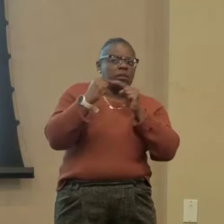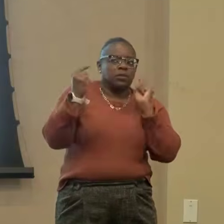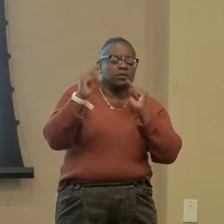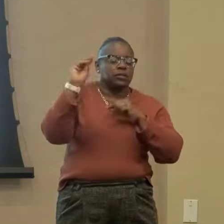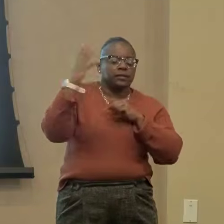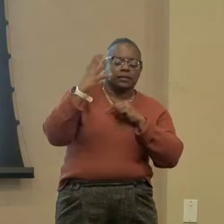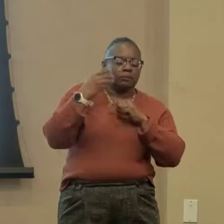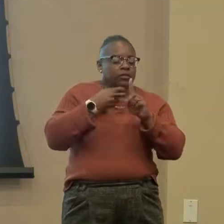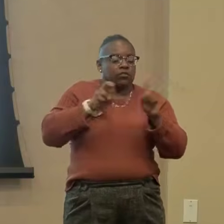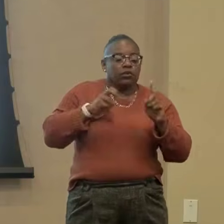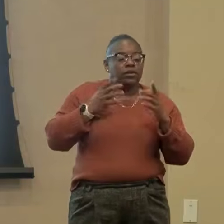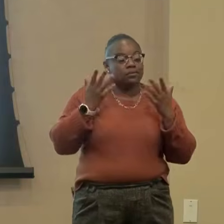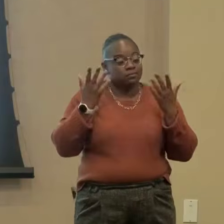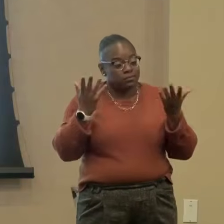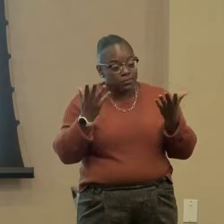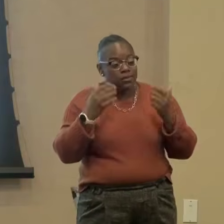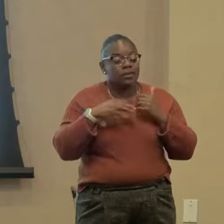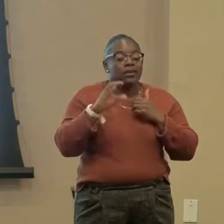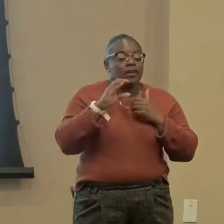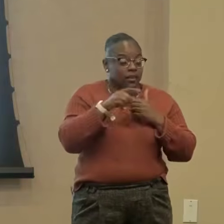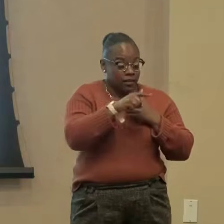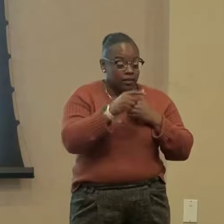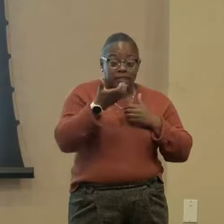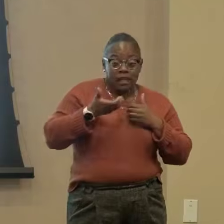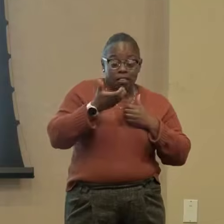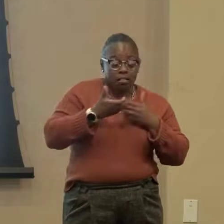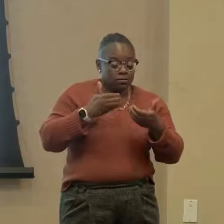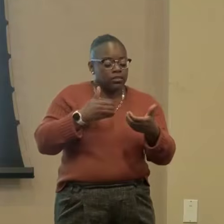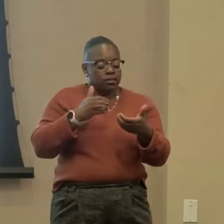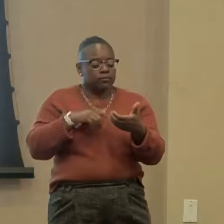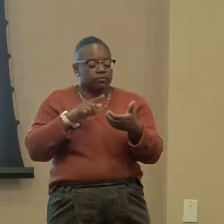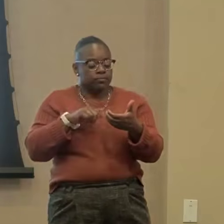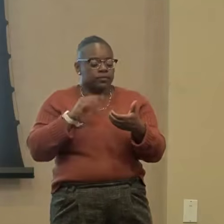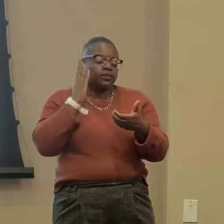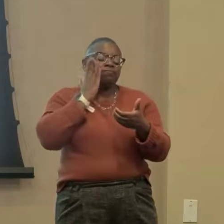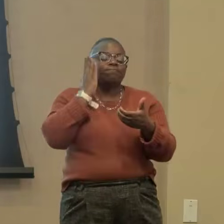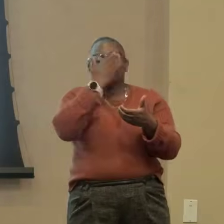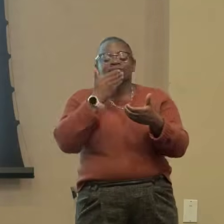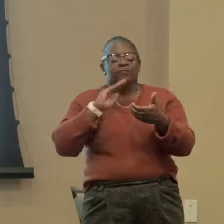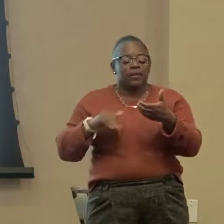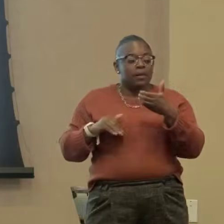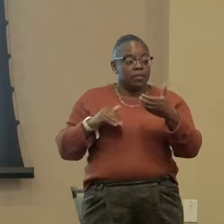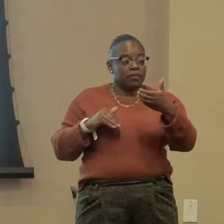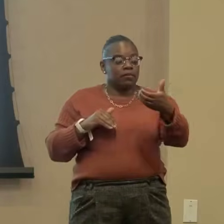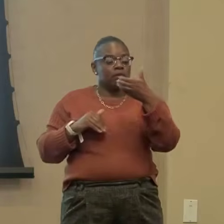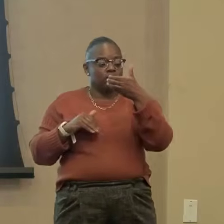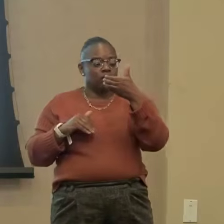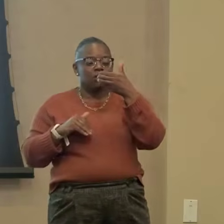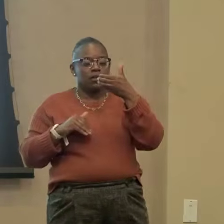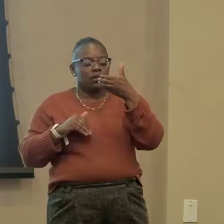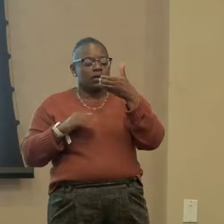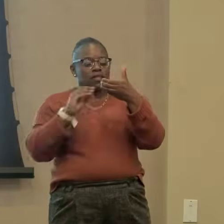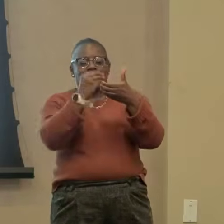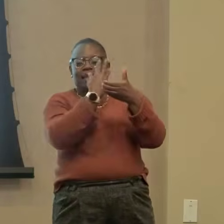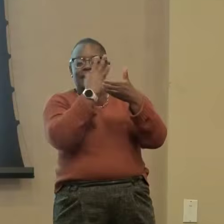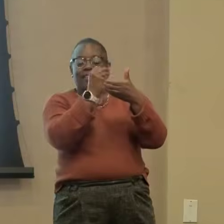sun. Just using the cell phone. I saw a patient, they were doing so good with their sun protection, but they were holding their phone. That light